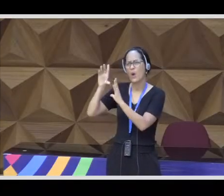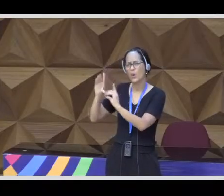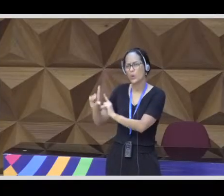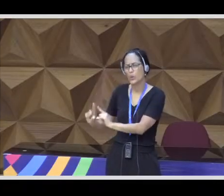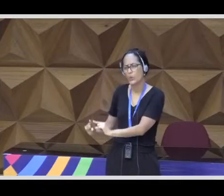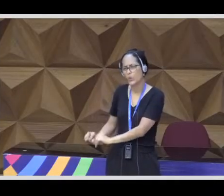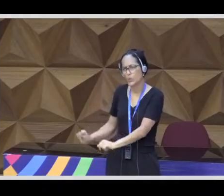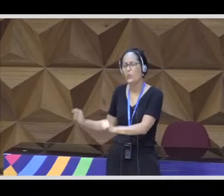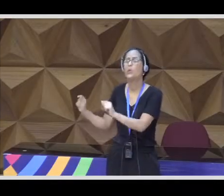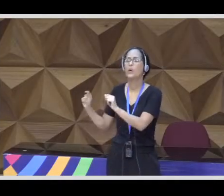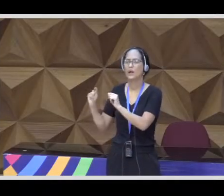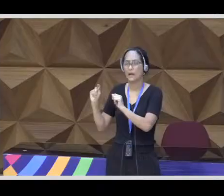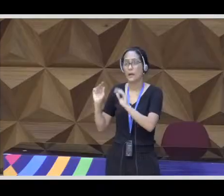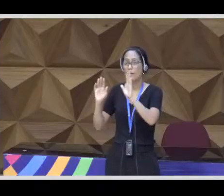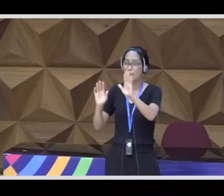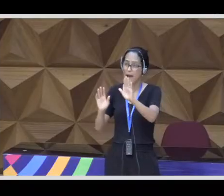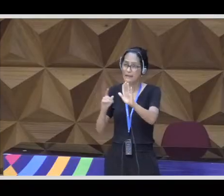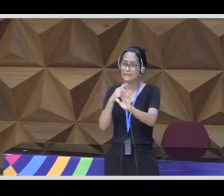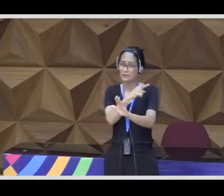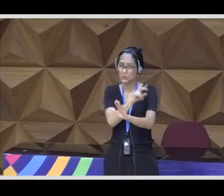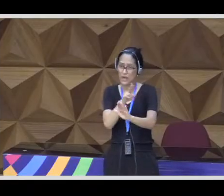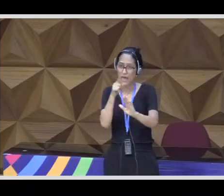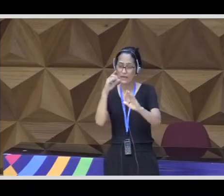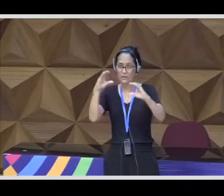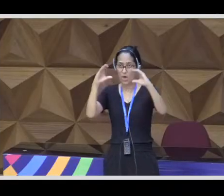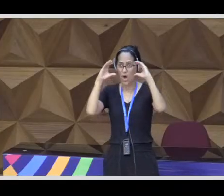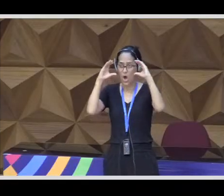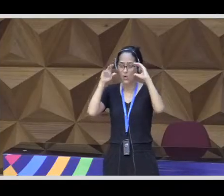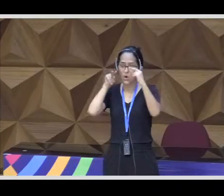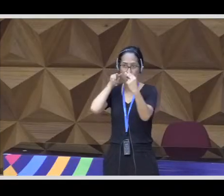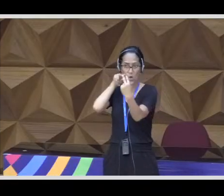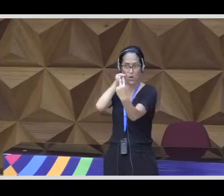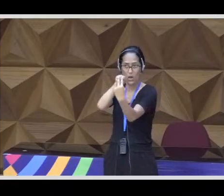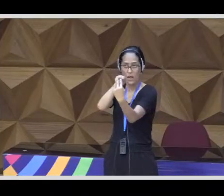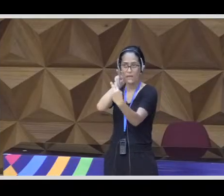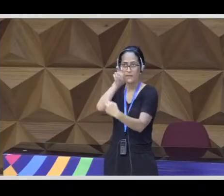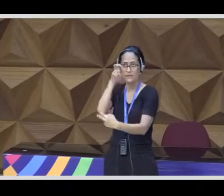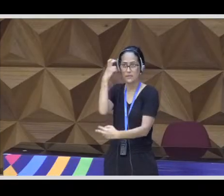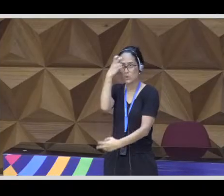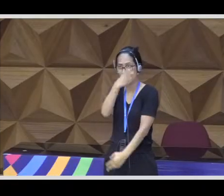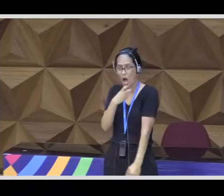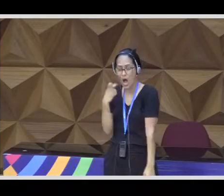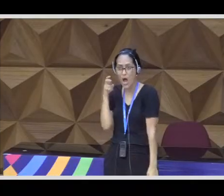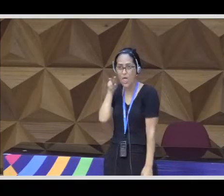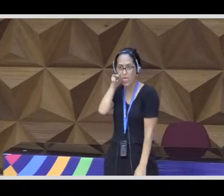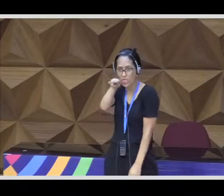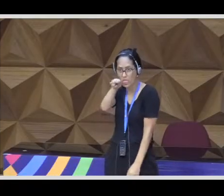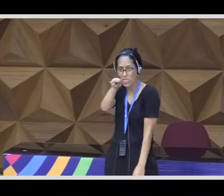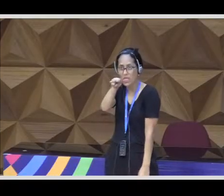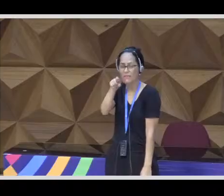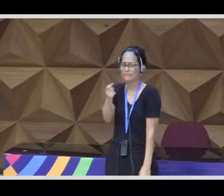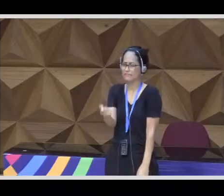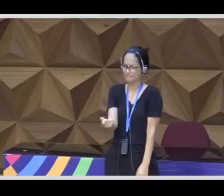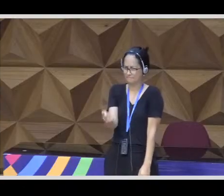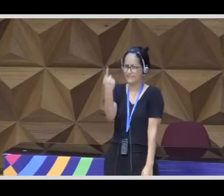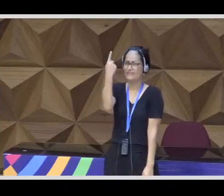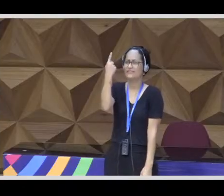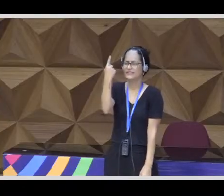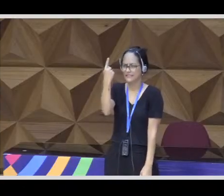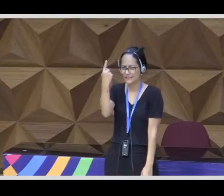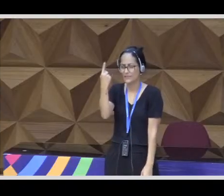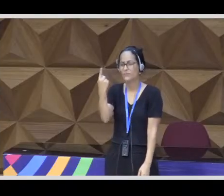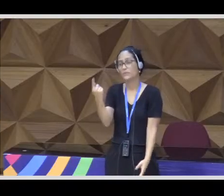using these and I'm staring at you for 5 hours, that's still weird. Maybe it's even more weird.